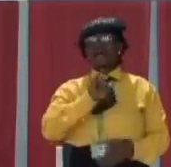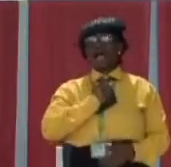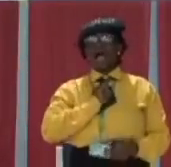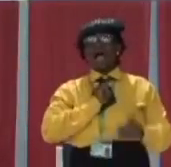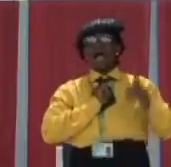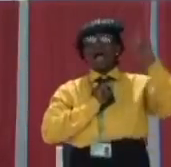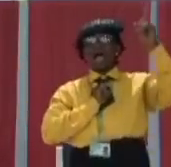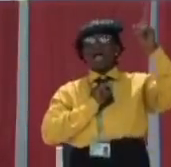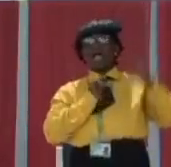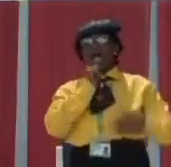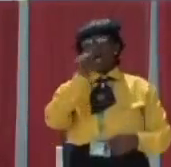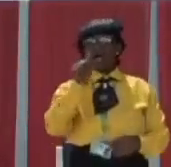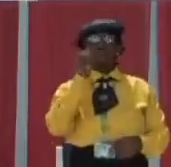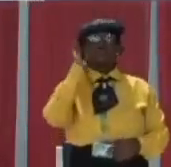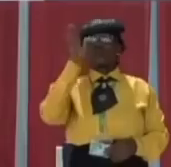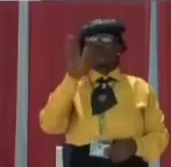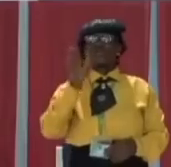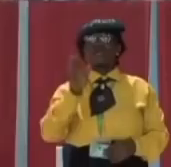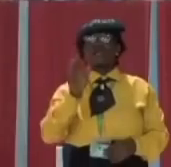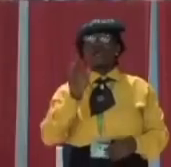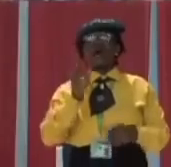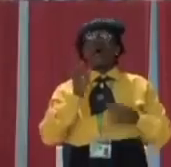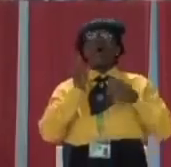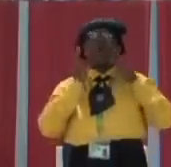will blow blessings back to you.